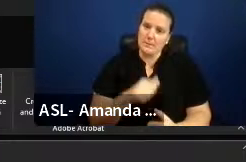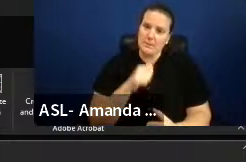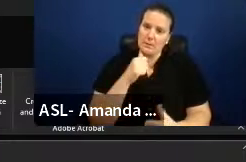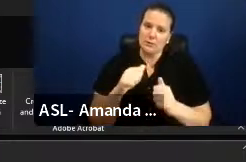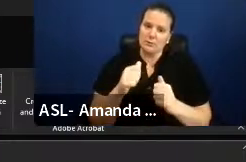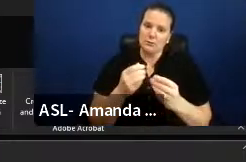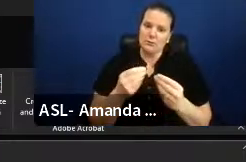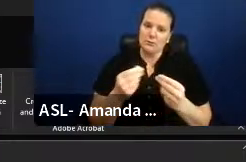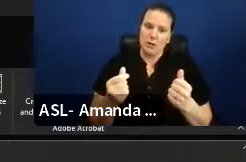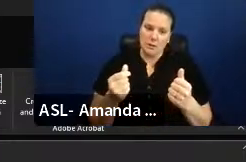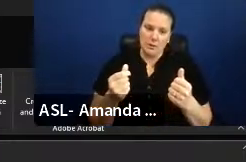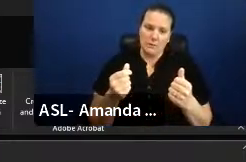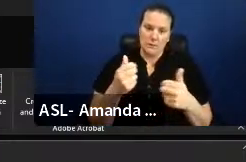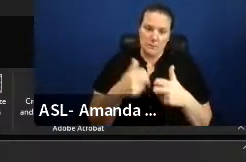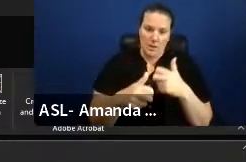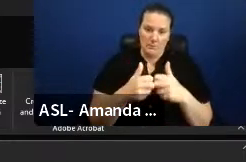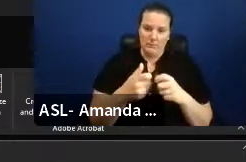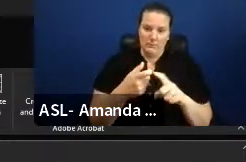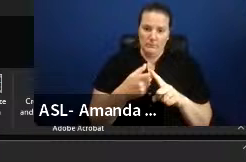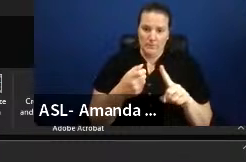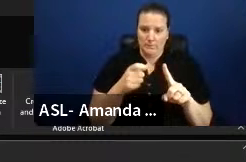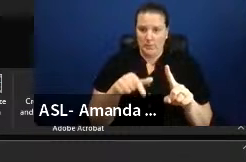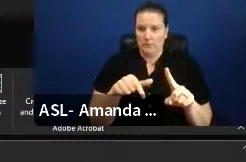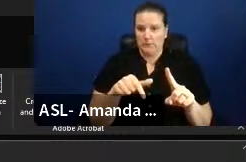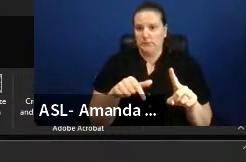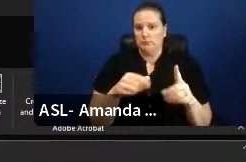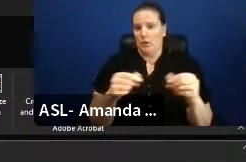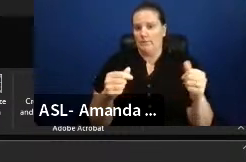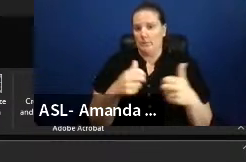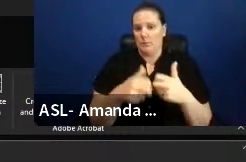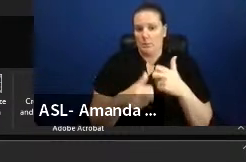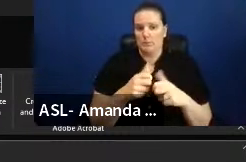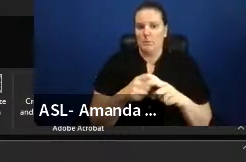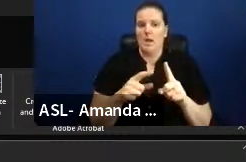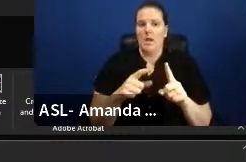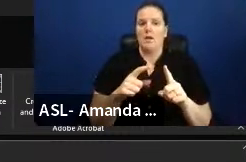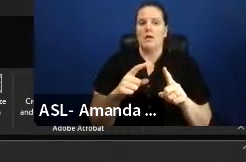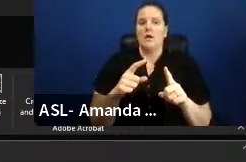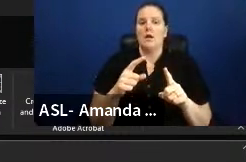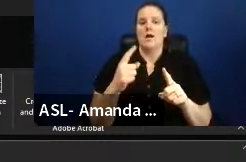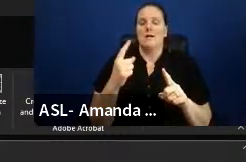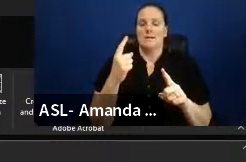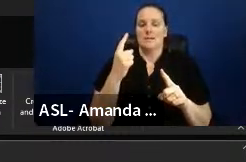solving problems, but I think we will need to make sure that we're